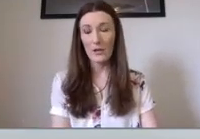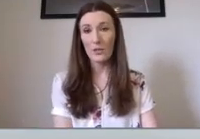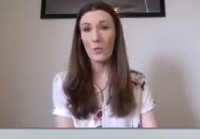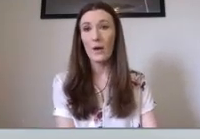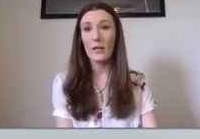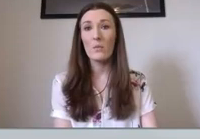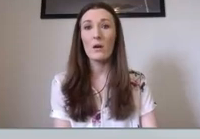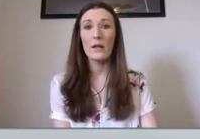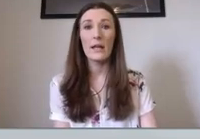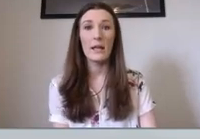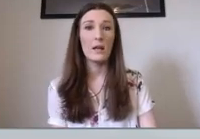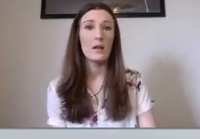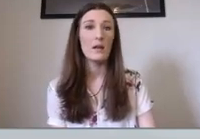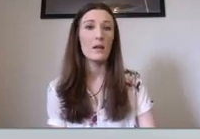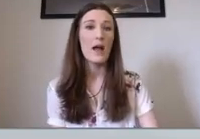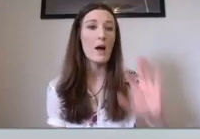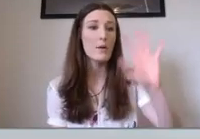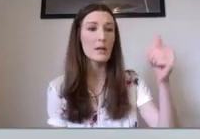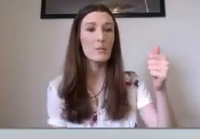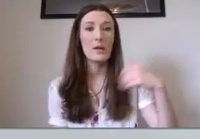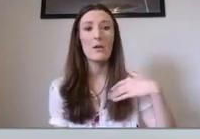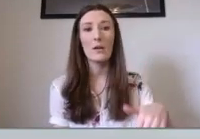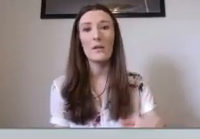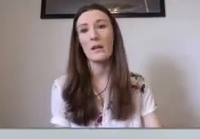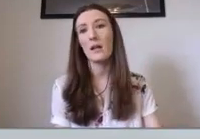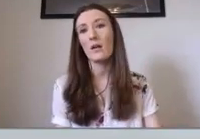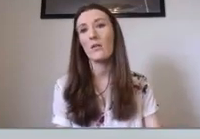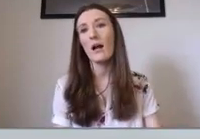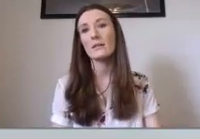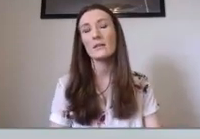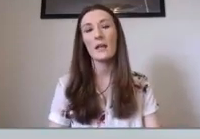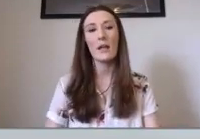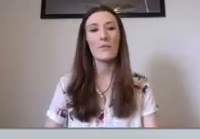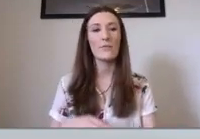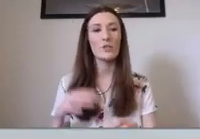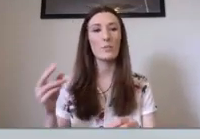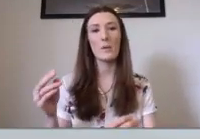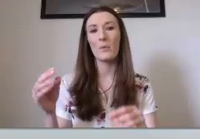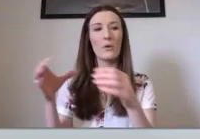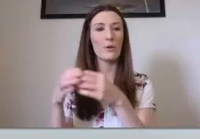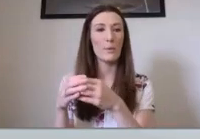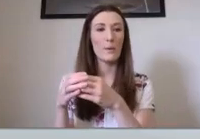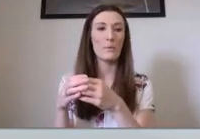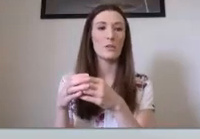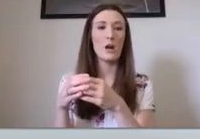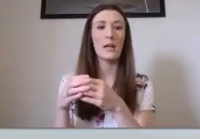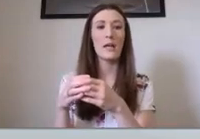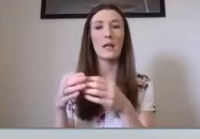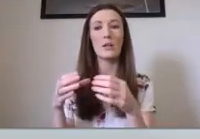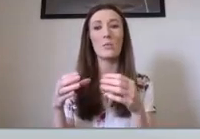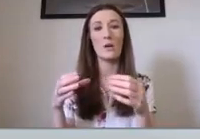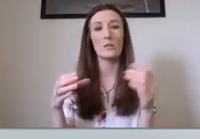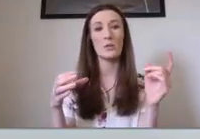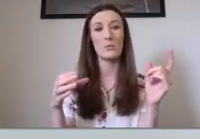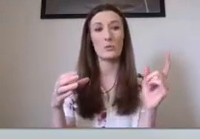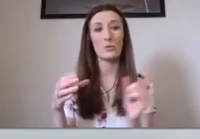Interrupting others when you are out in the community or even in class. If two people or a group of people are talking